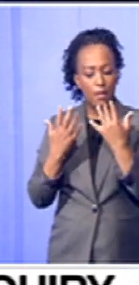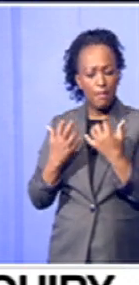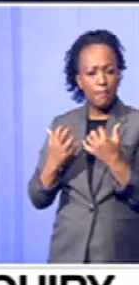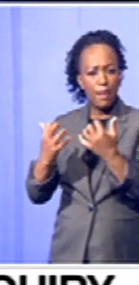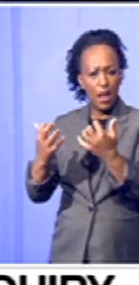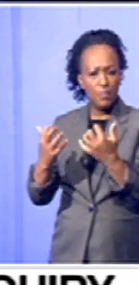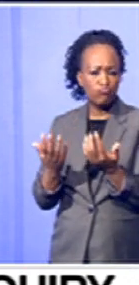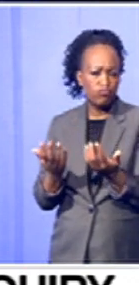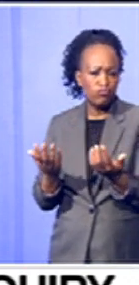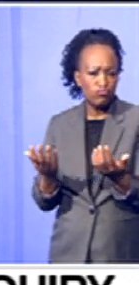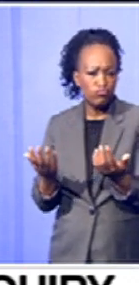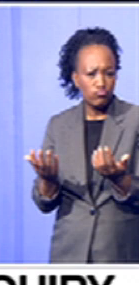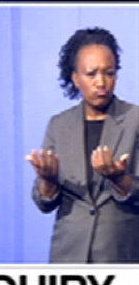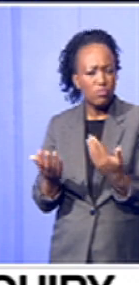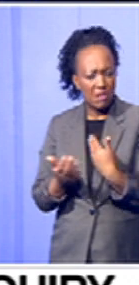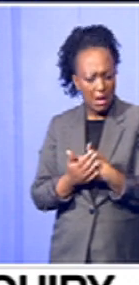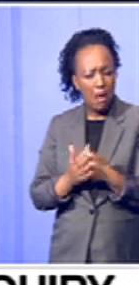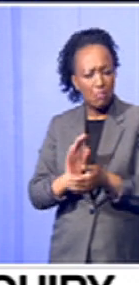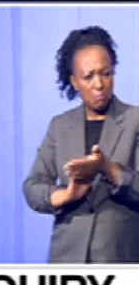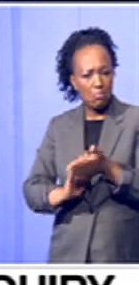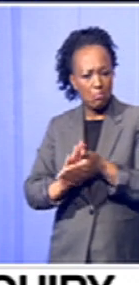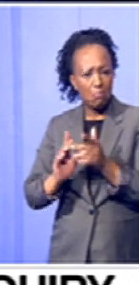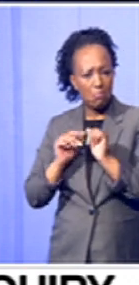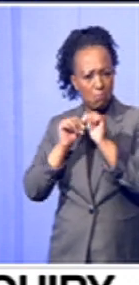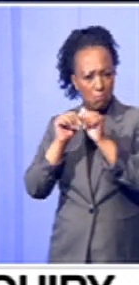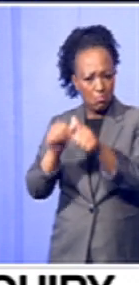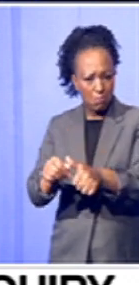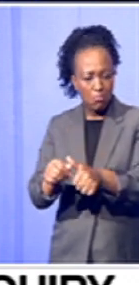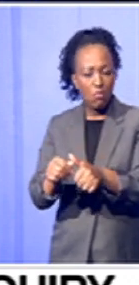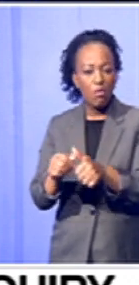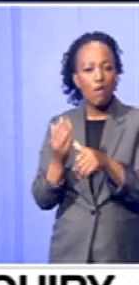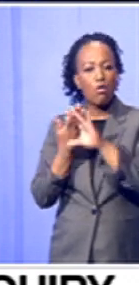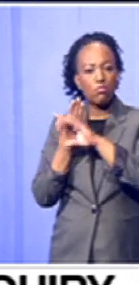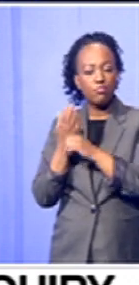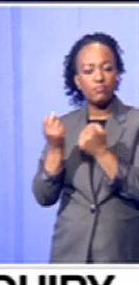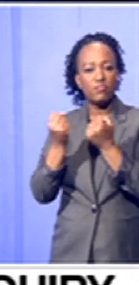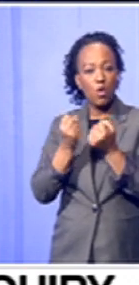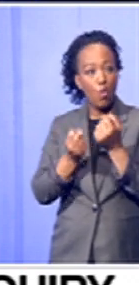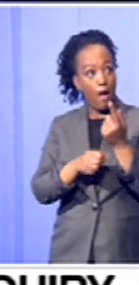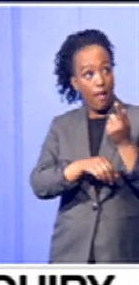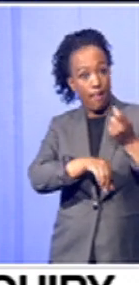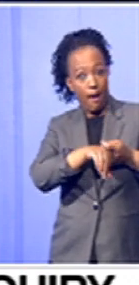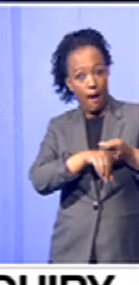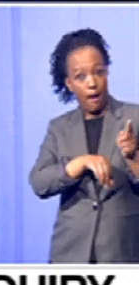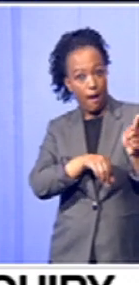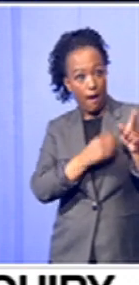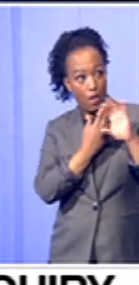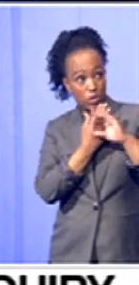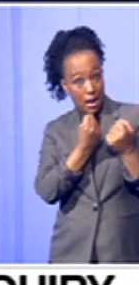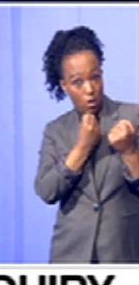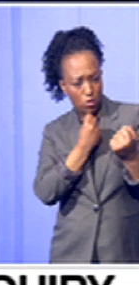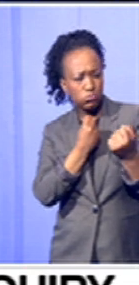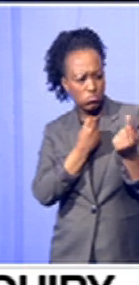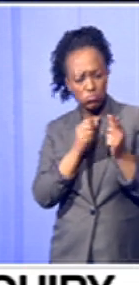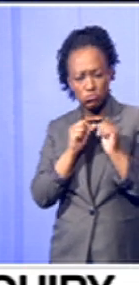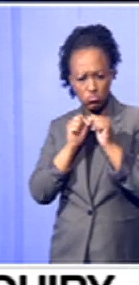a way of going ahead with that Constitutional Court outcome, which means